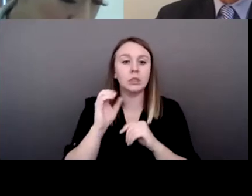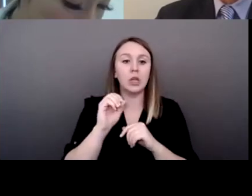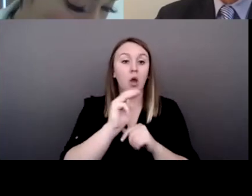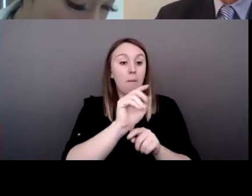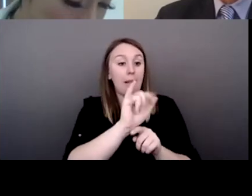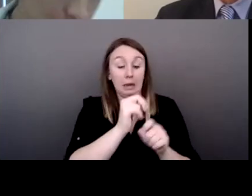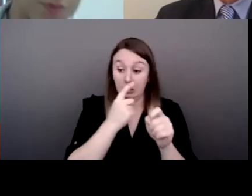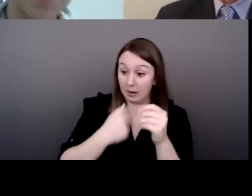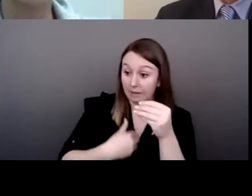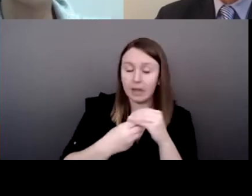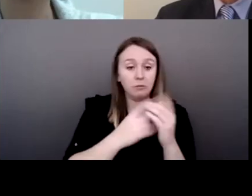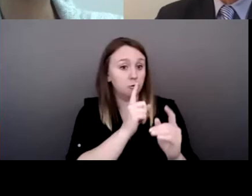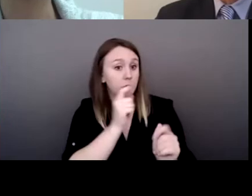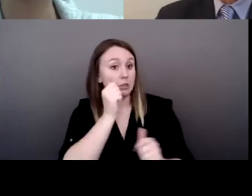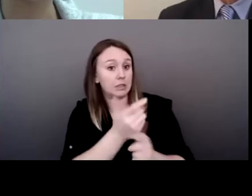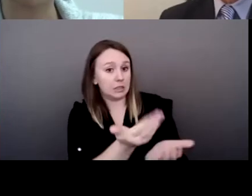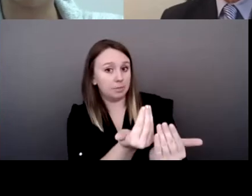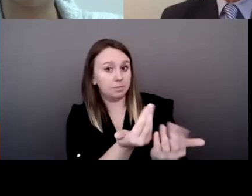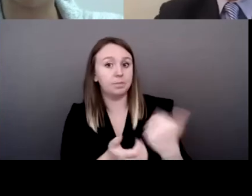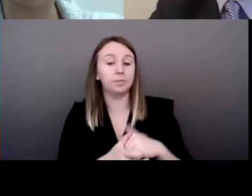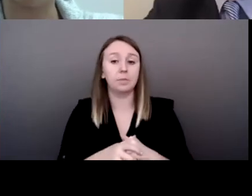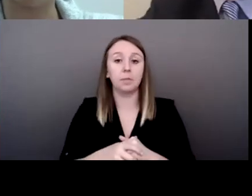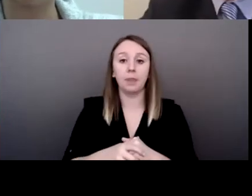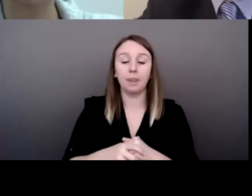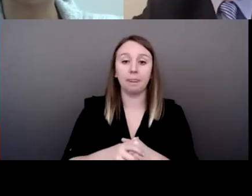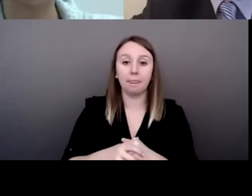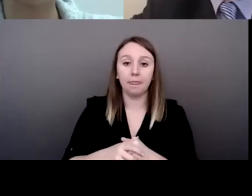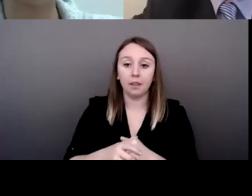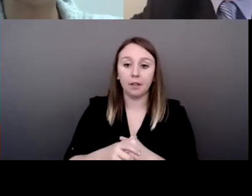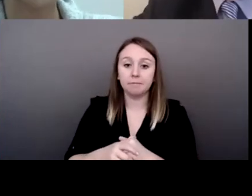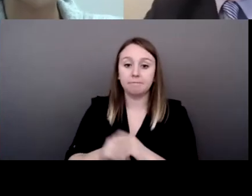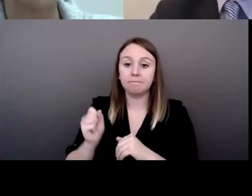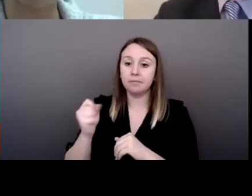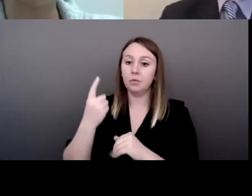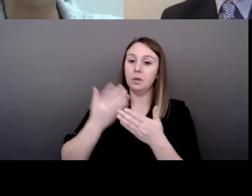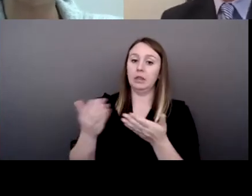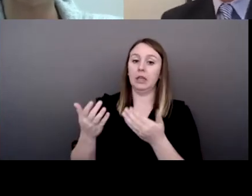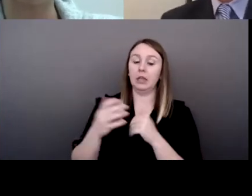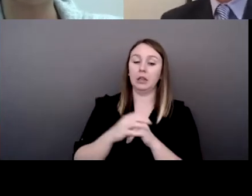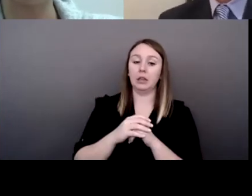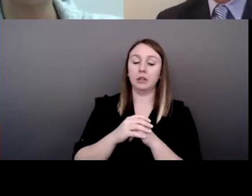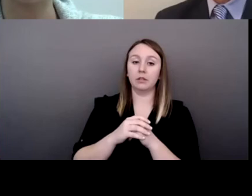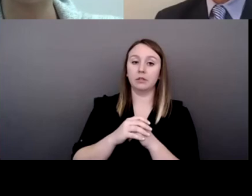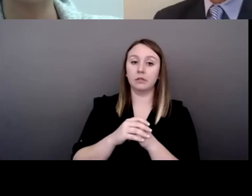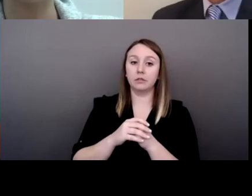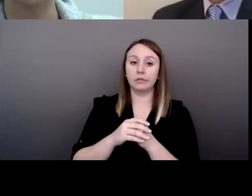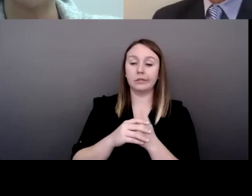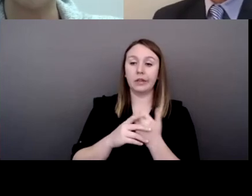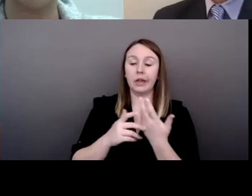What's your thought there? Yeah, so I think one of the things that I have also come, and I hope that this